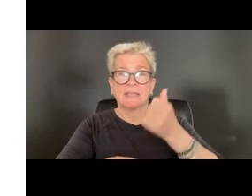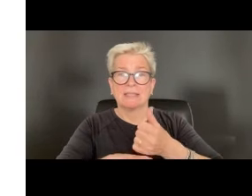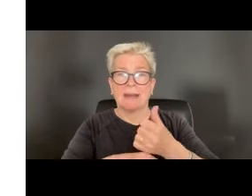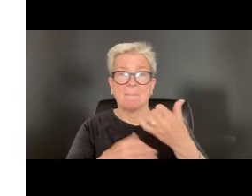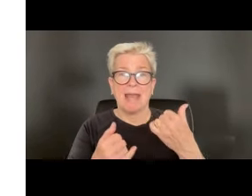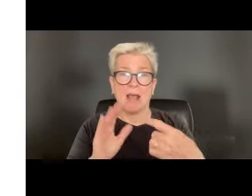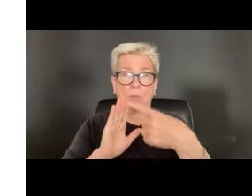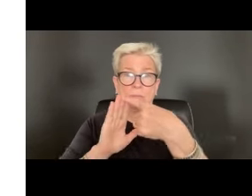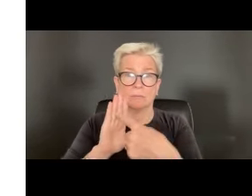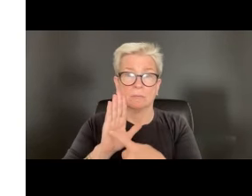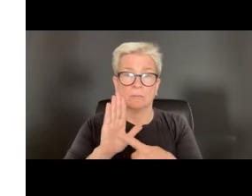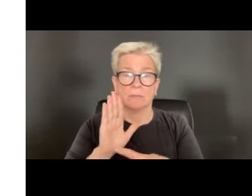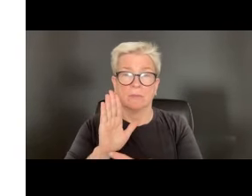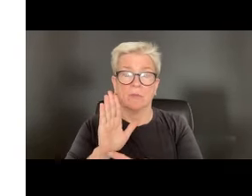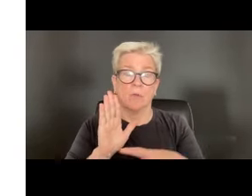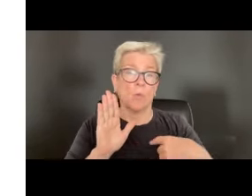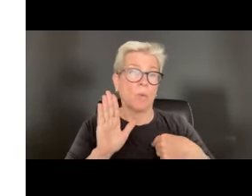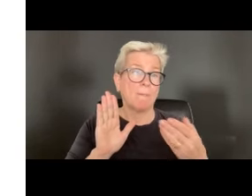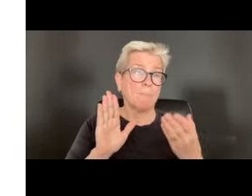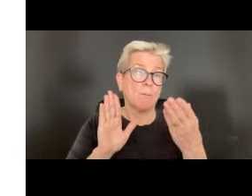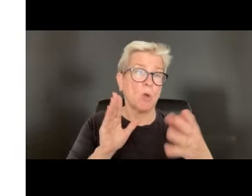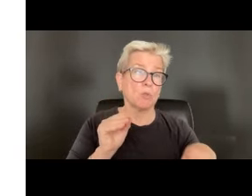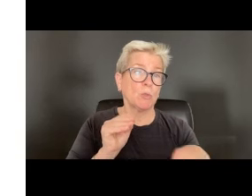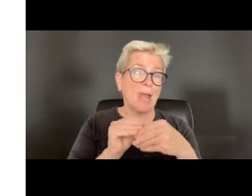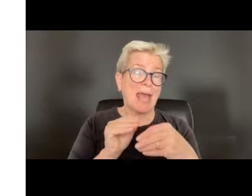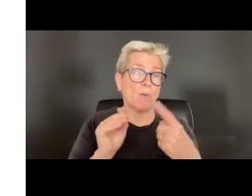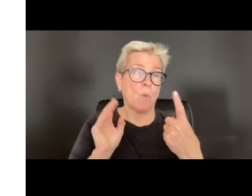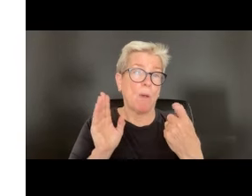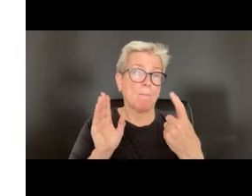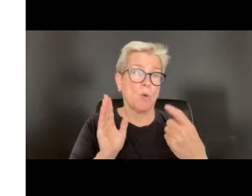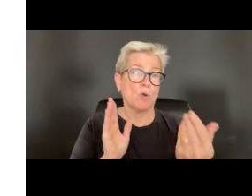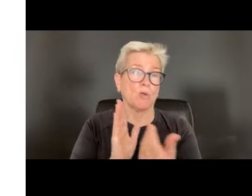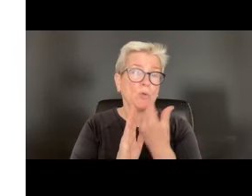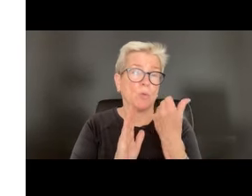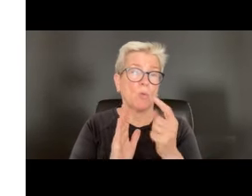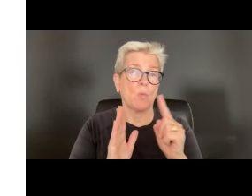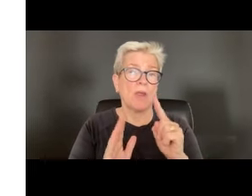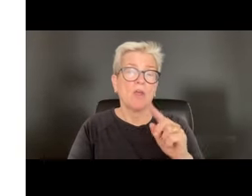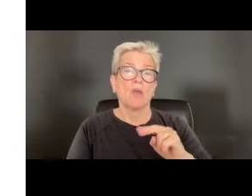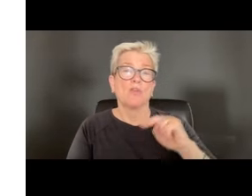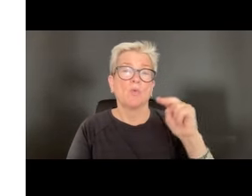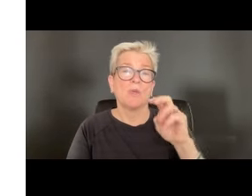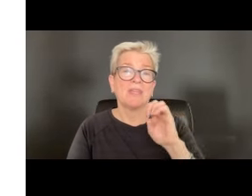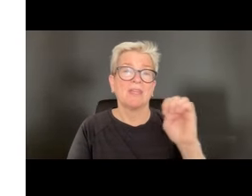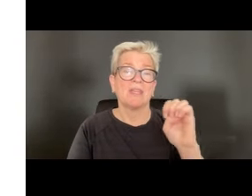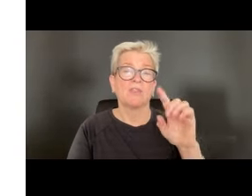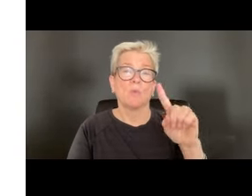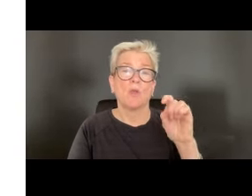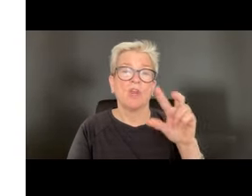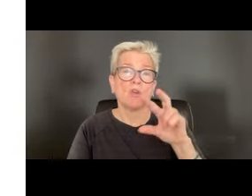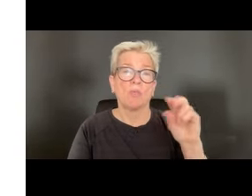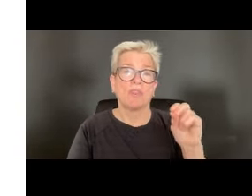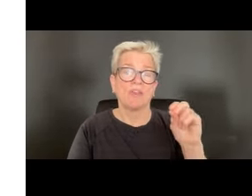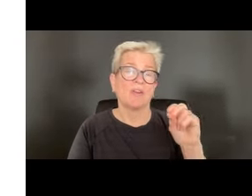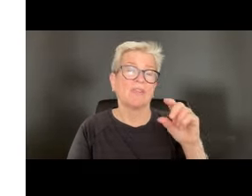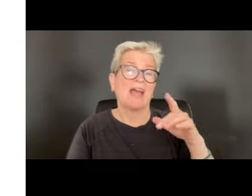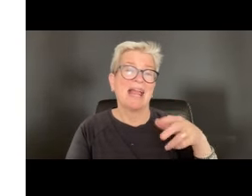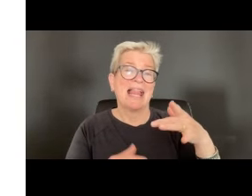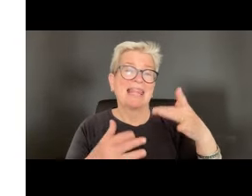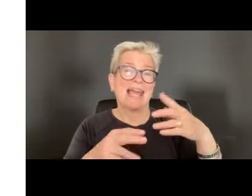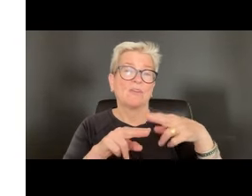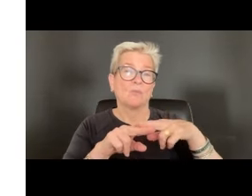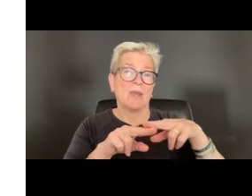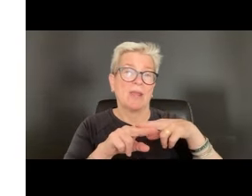are proposing to add a new urban center at the Northeast 130th Street Light Rail Station in recognition